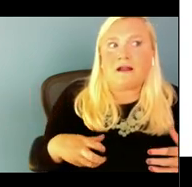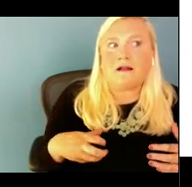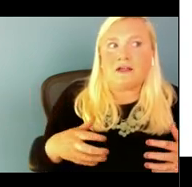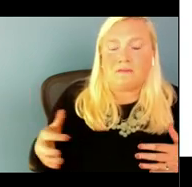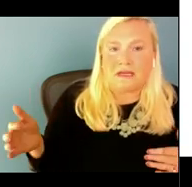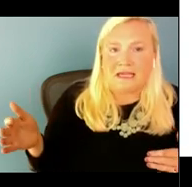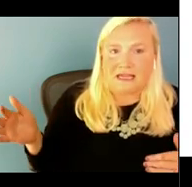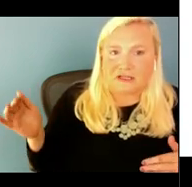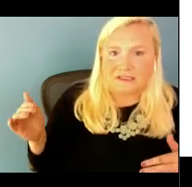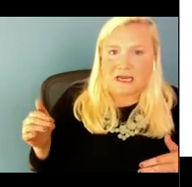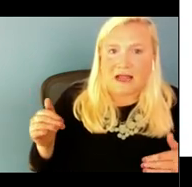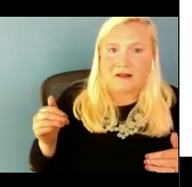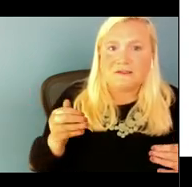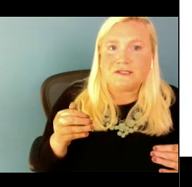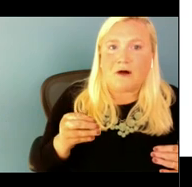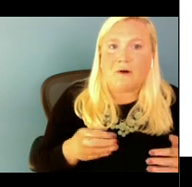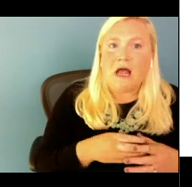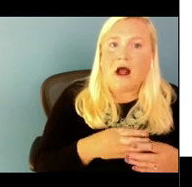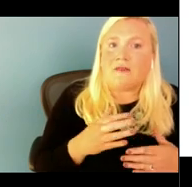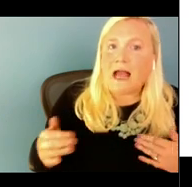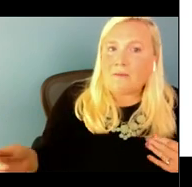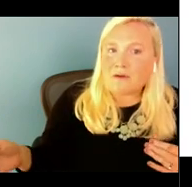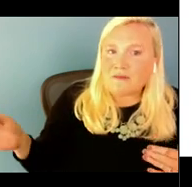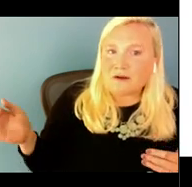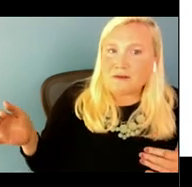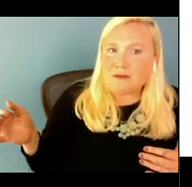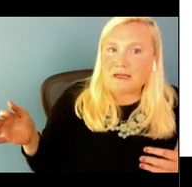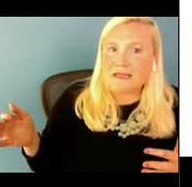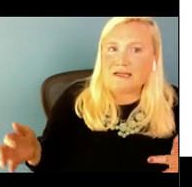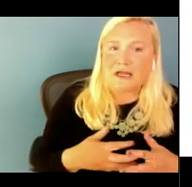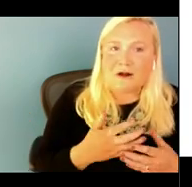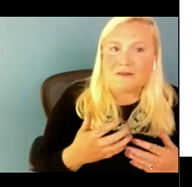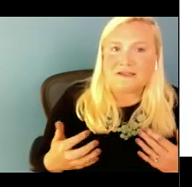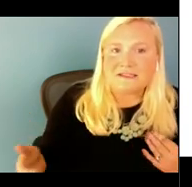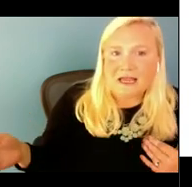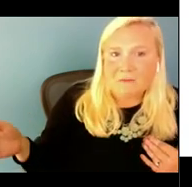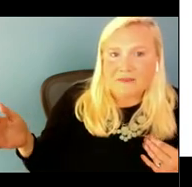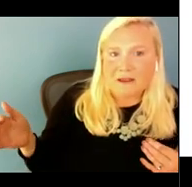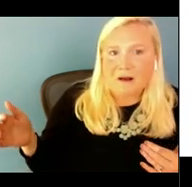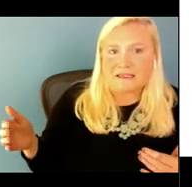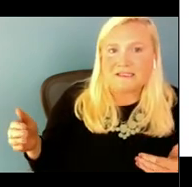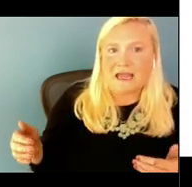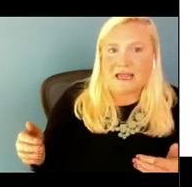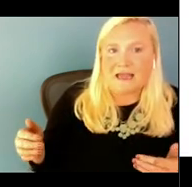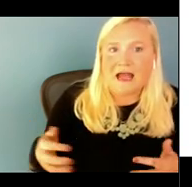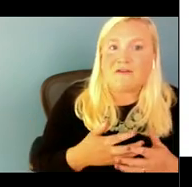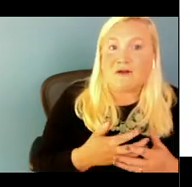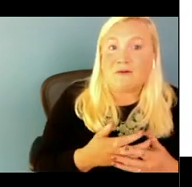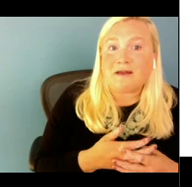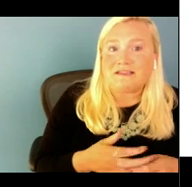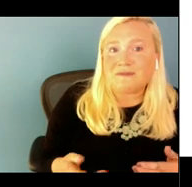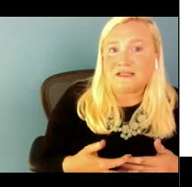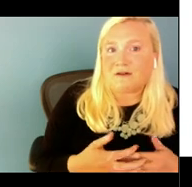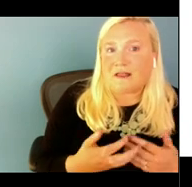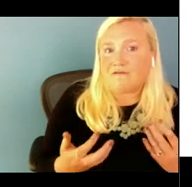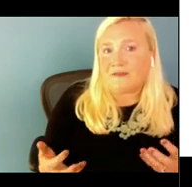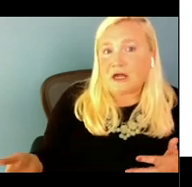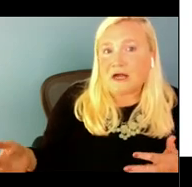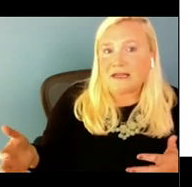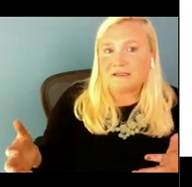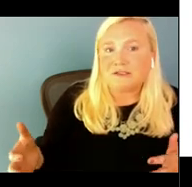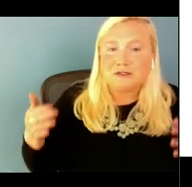learn about their communication style. So are they happy with their communication? Are they saying what they want to say? Have there been times